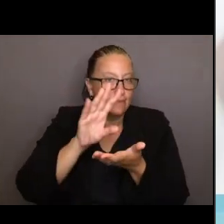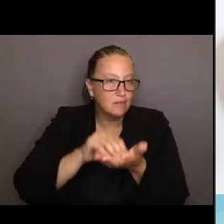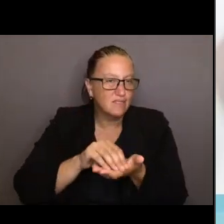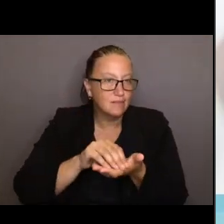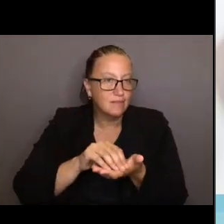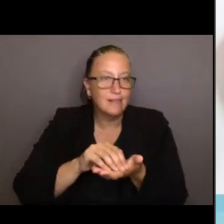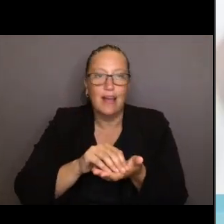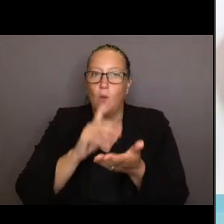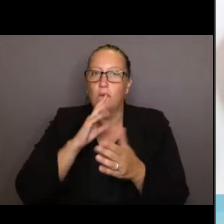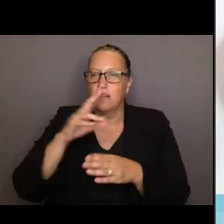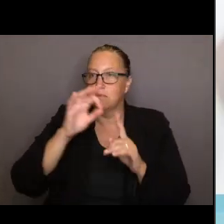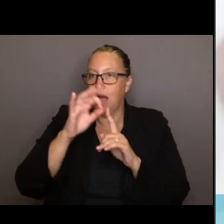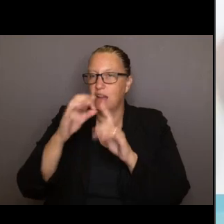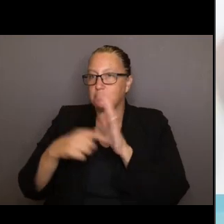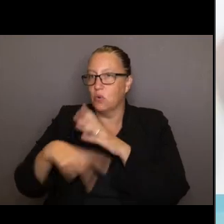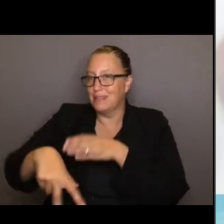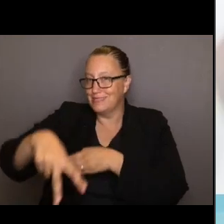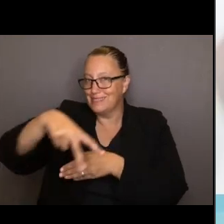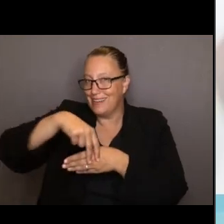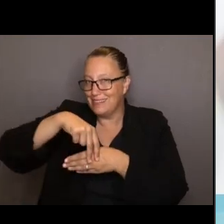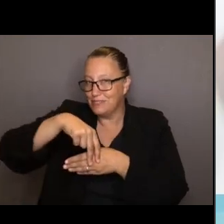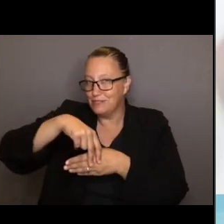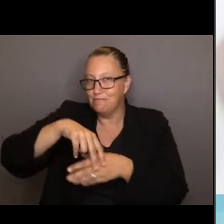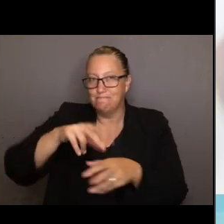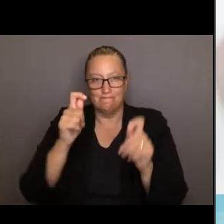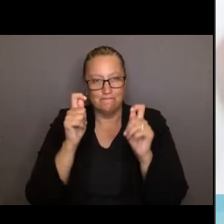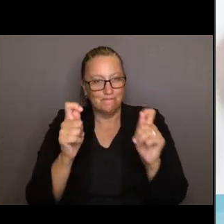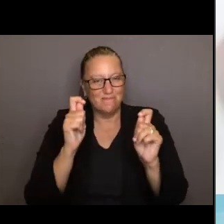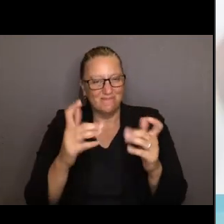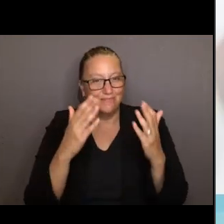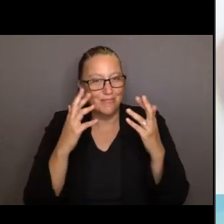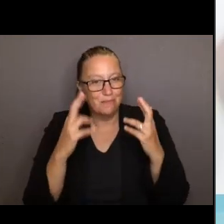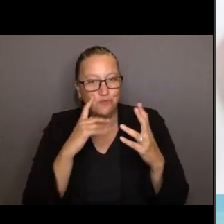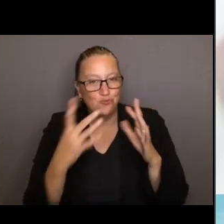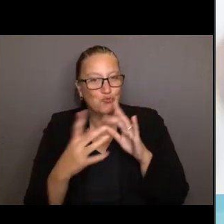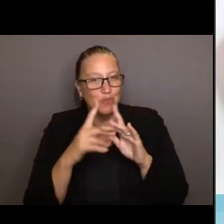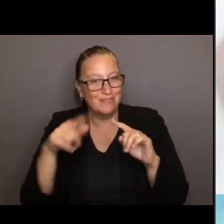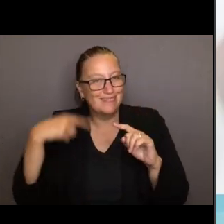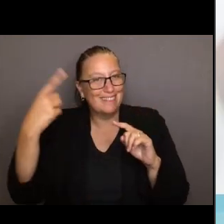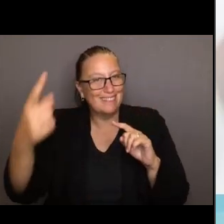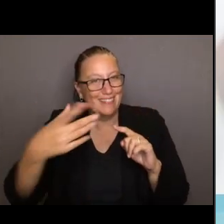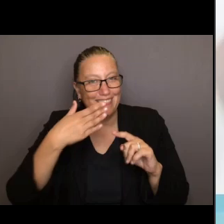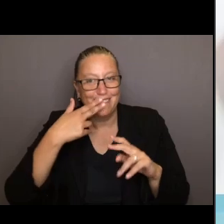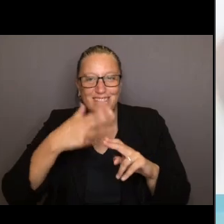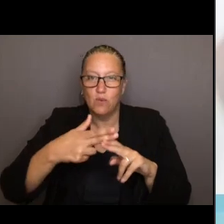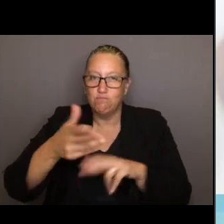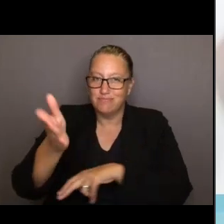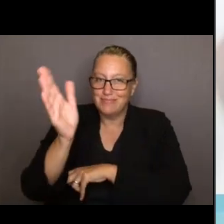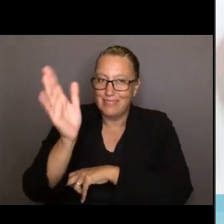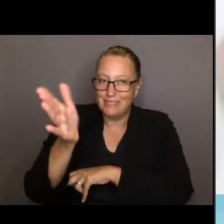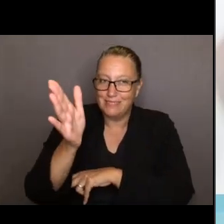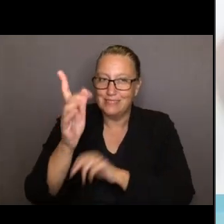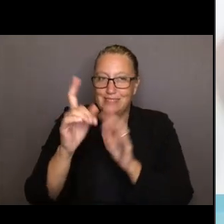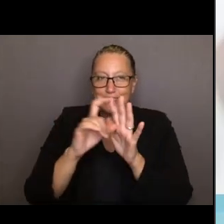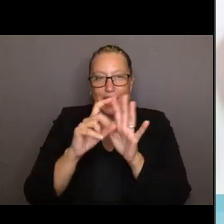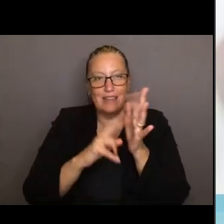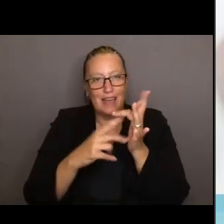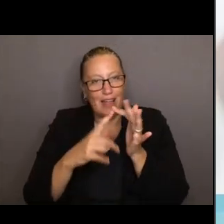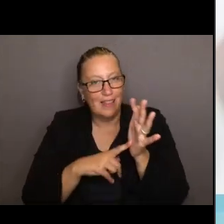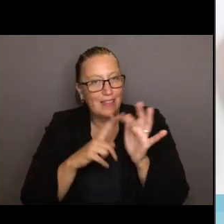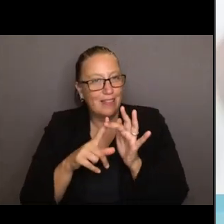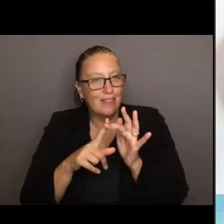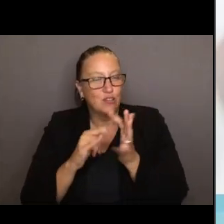shortly. And we hope you join us for the next one. And thank you again to our presenters, Danielle, Sonia, and John for popping in.